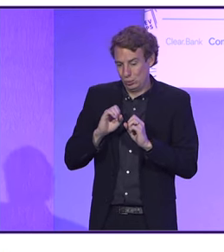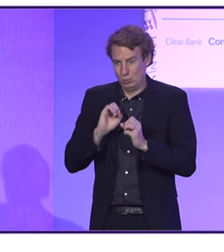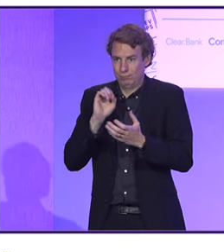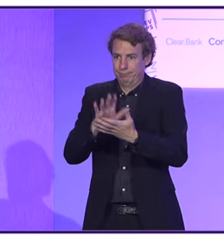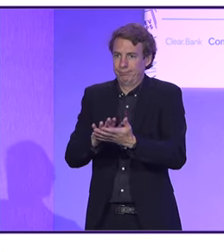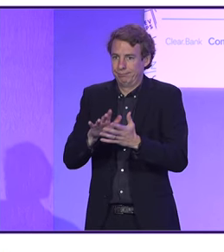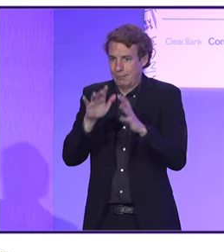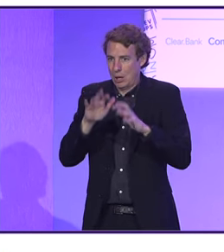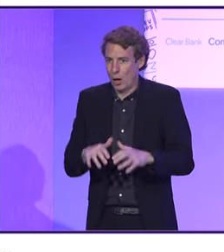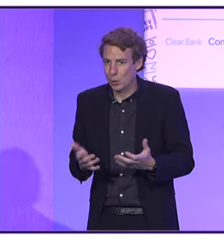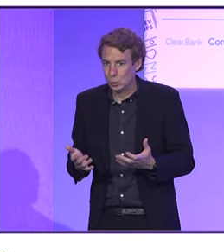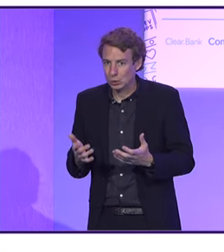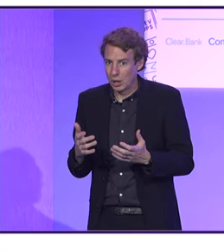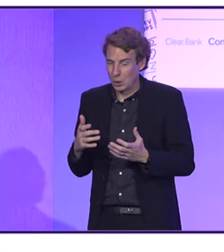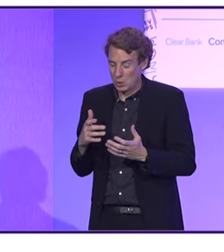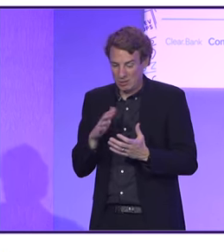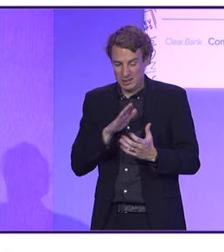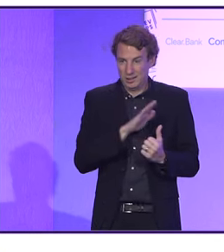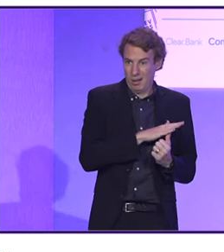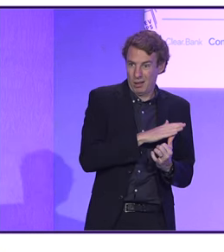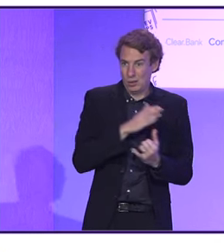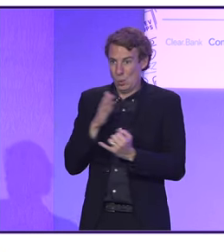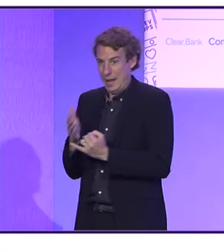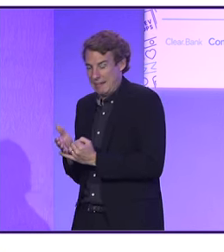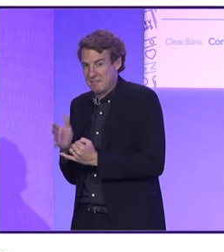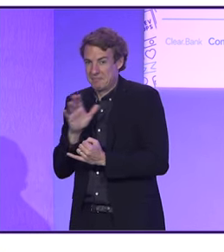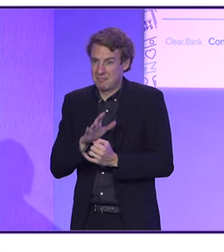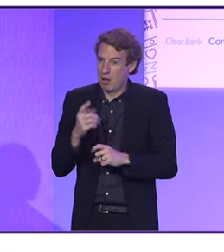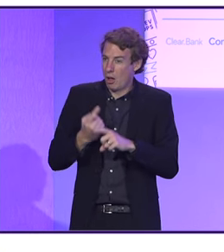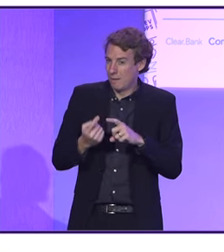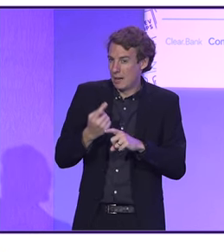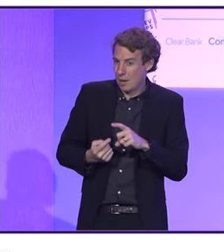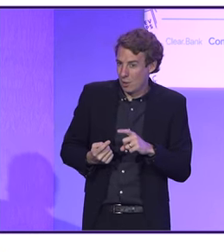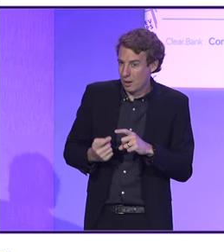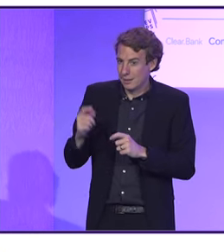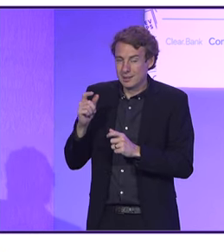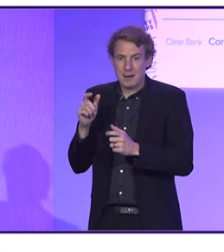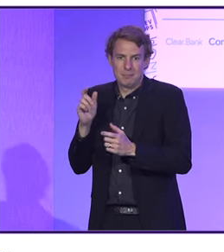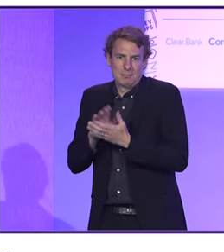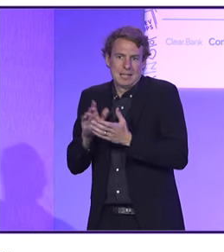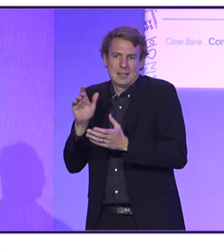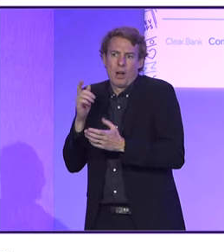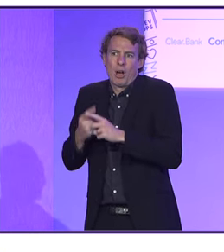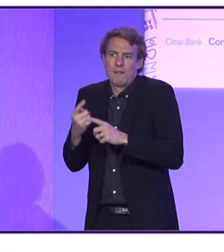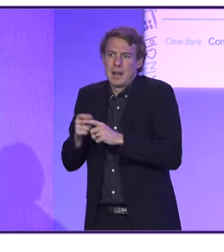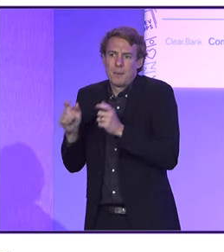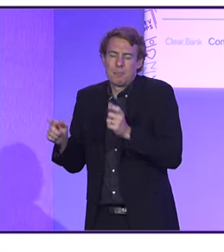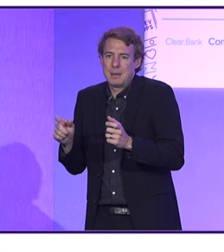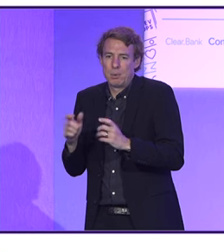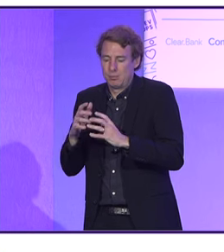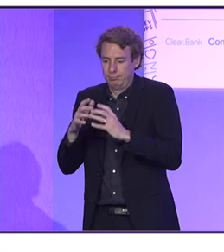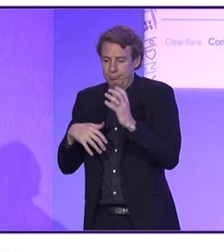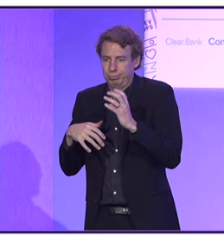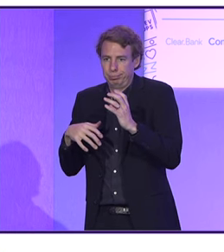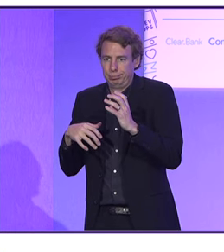which end-to-end took probably about half an hour, which is half an hour that people can't use the website. And this could have been